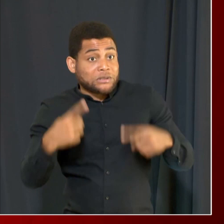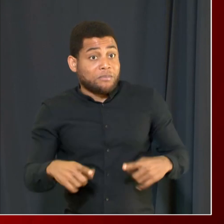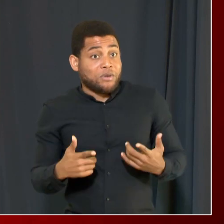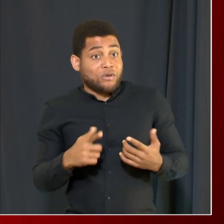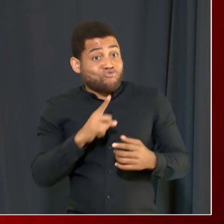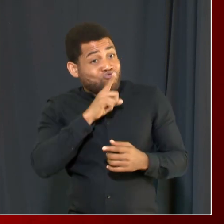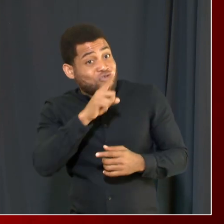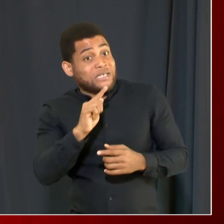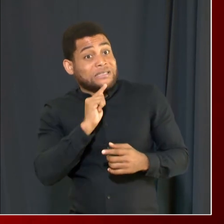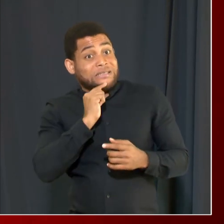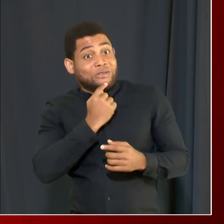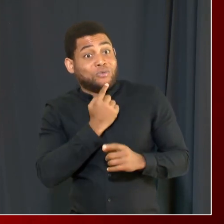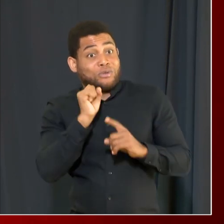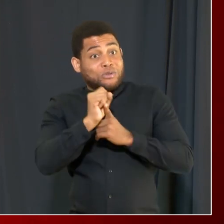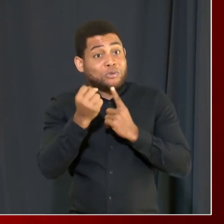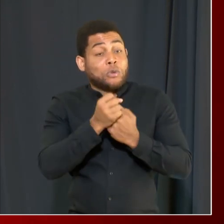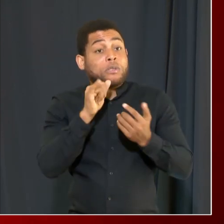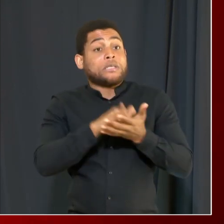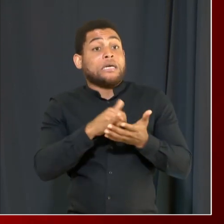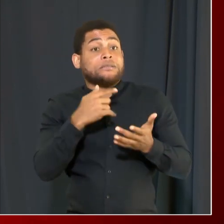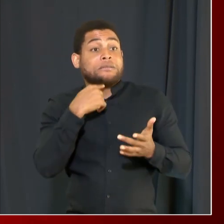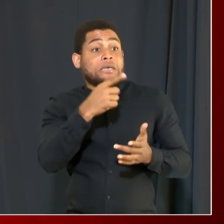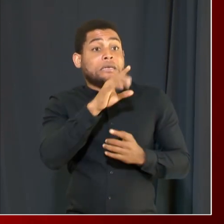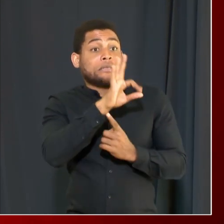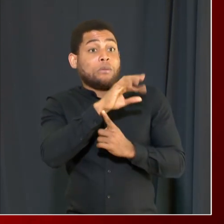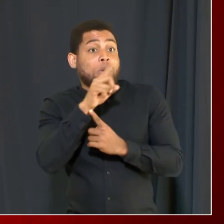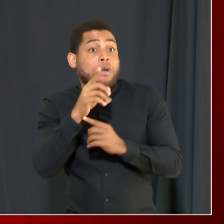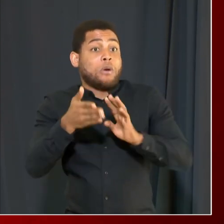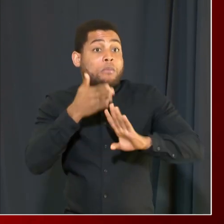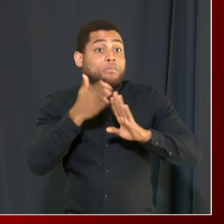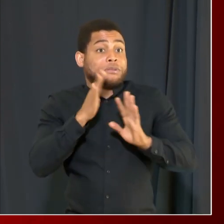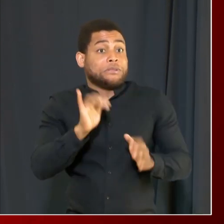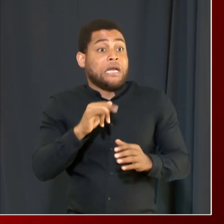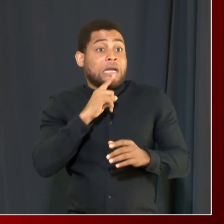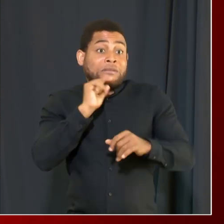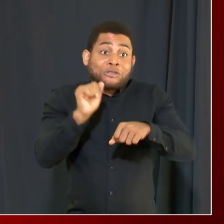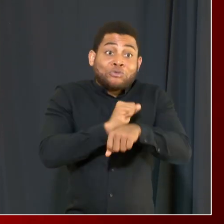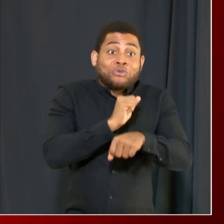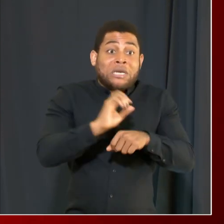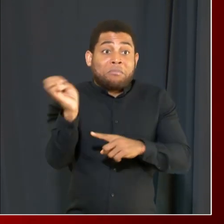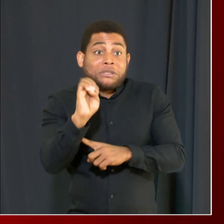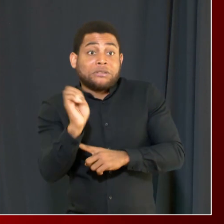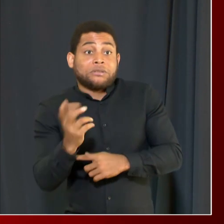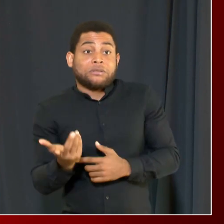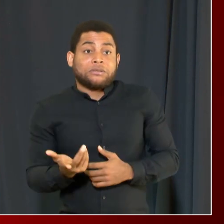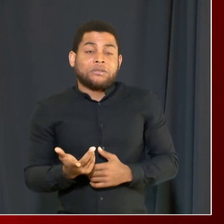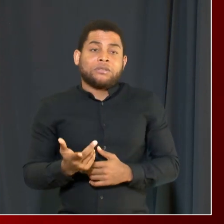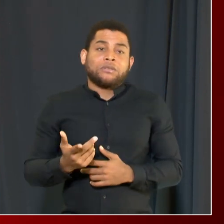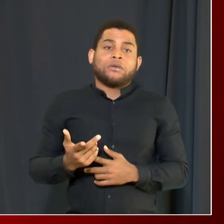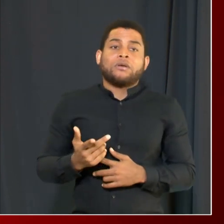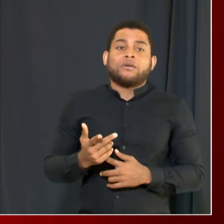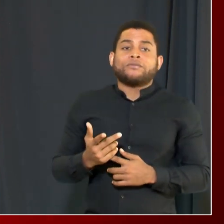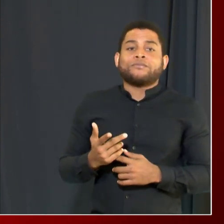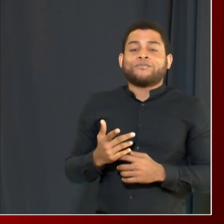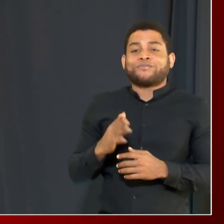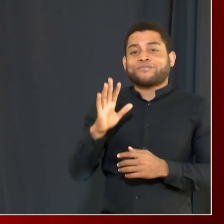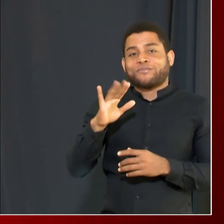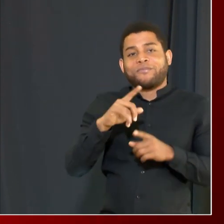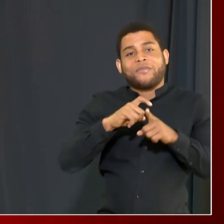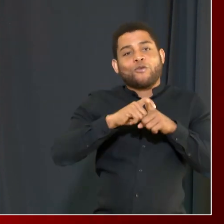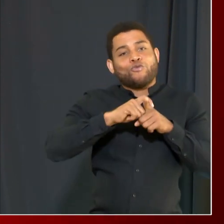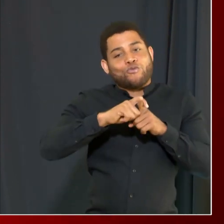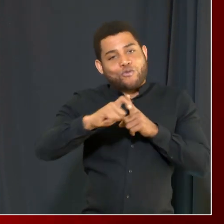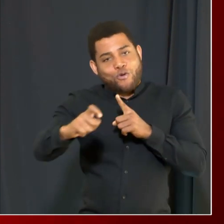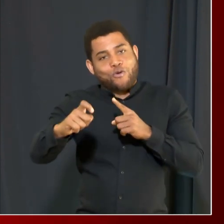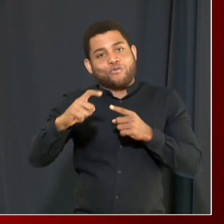they convey to the 911 operator that it was an emergency? The call to me, I'll just